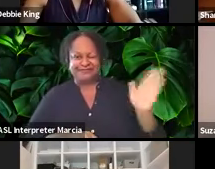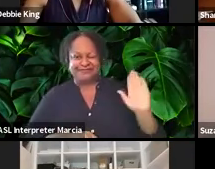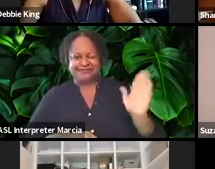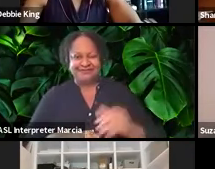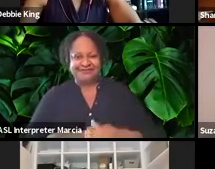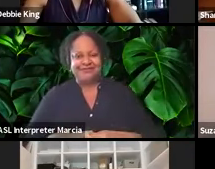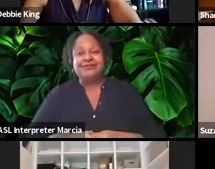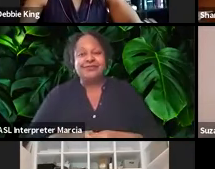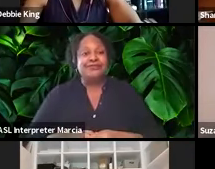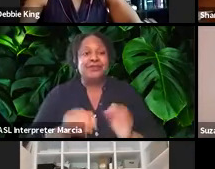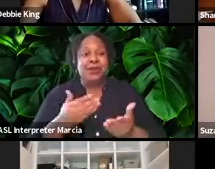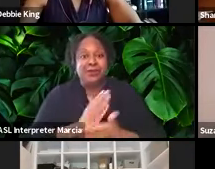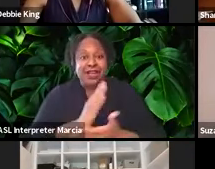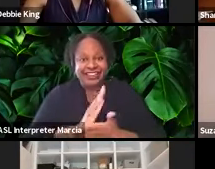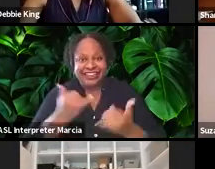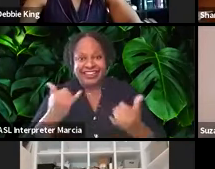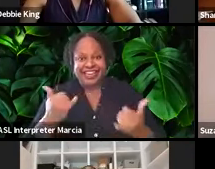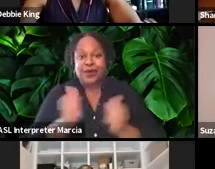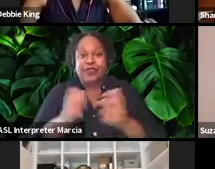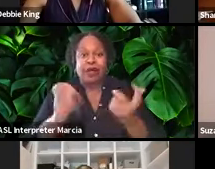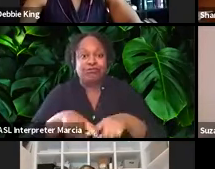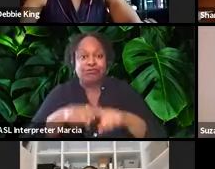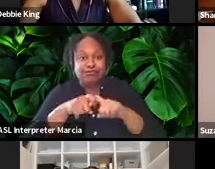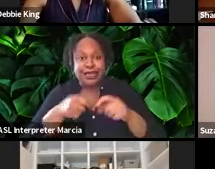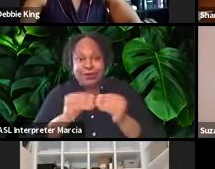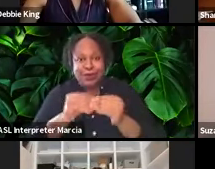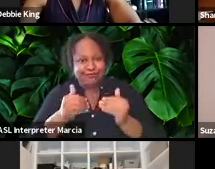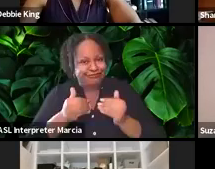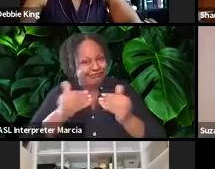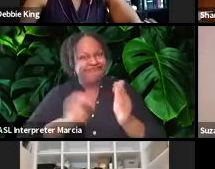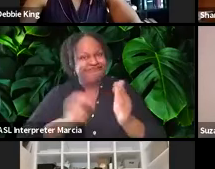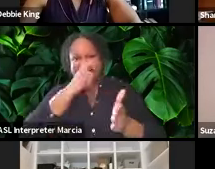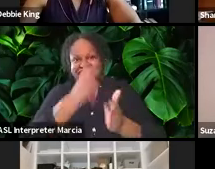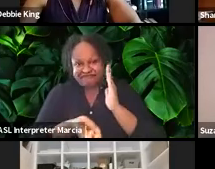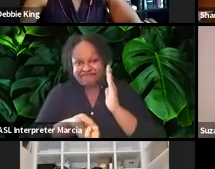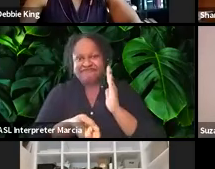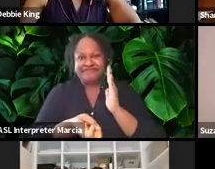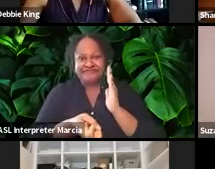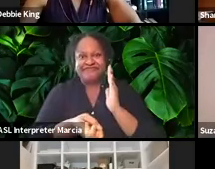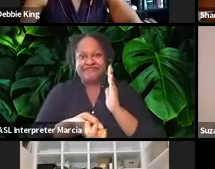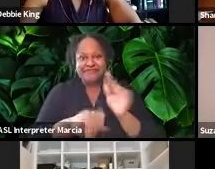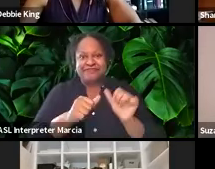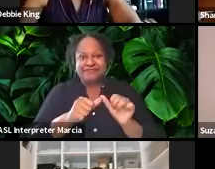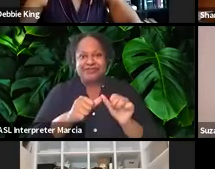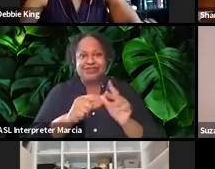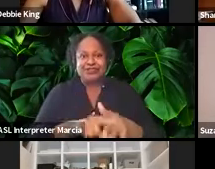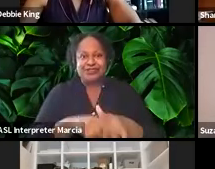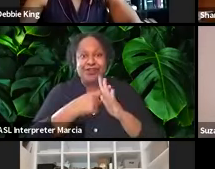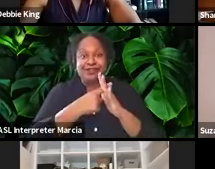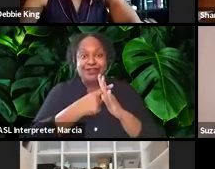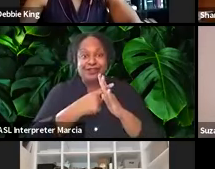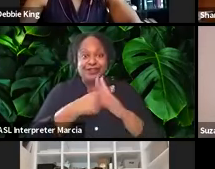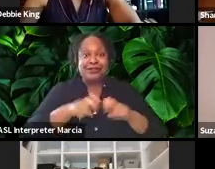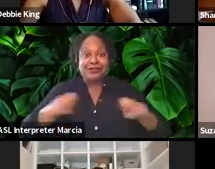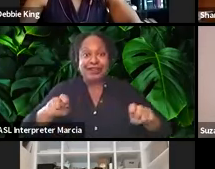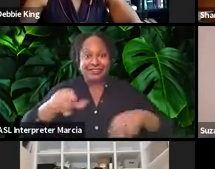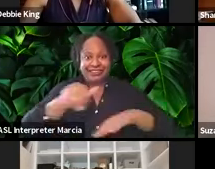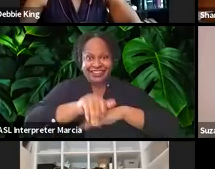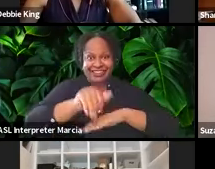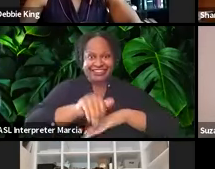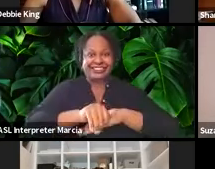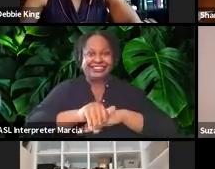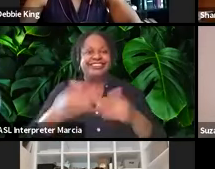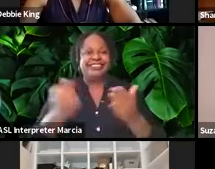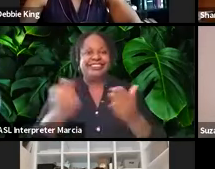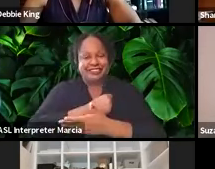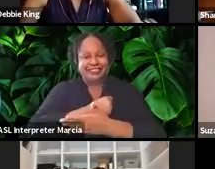All right, so without further ado, we're going to dive into to tonight's panel and provide an